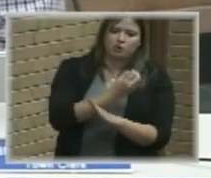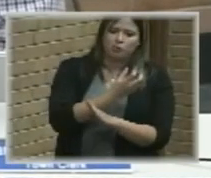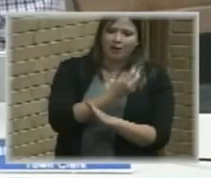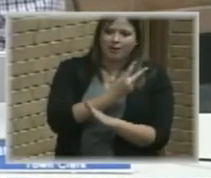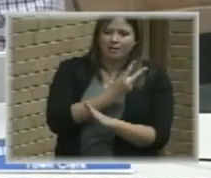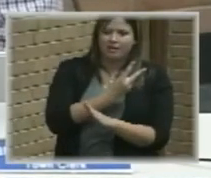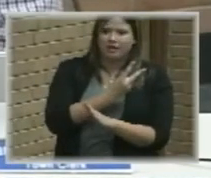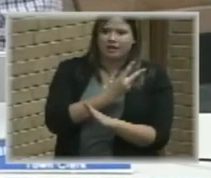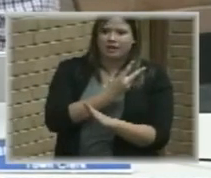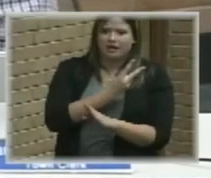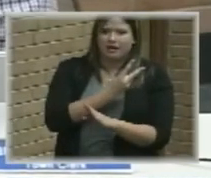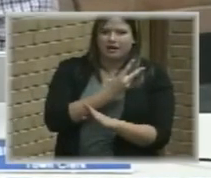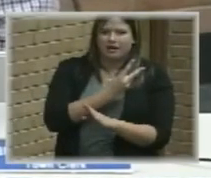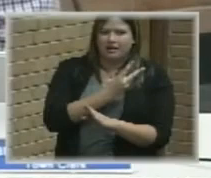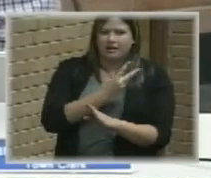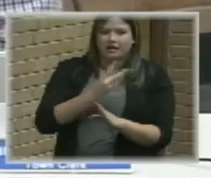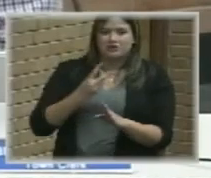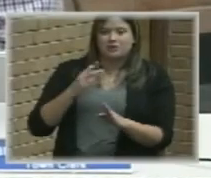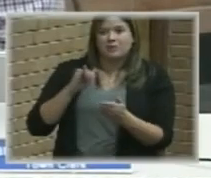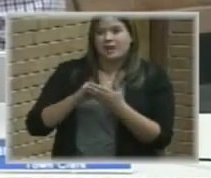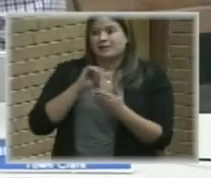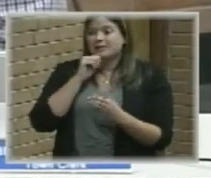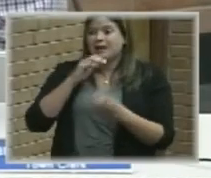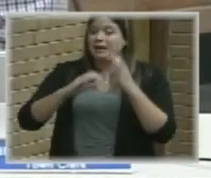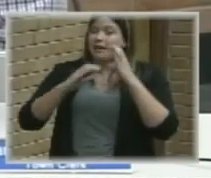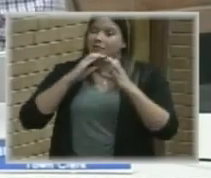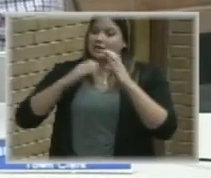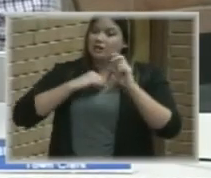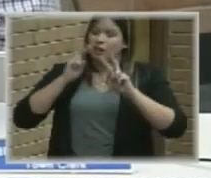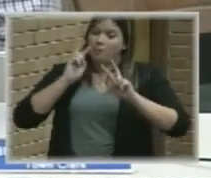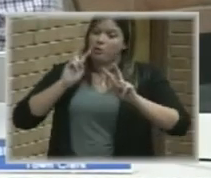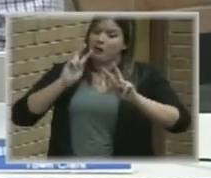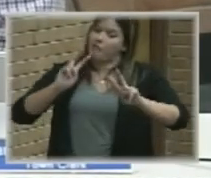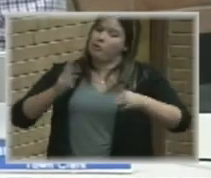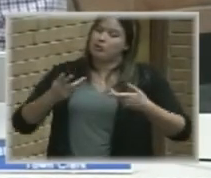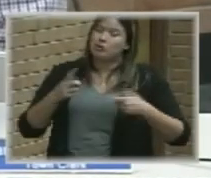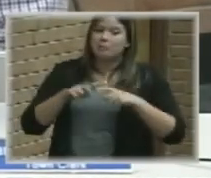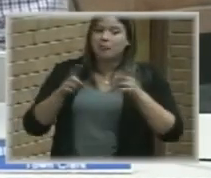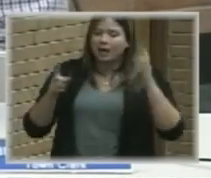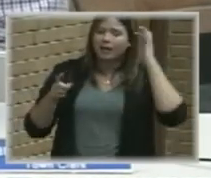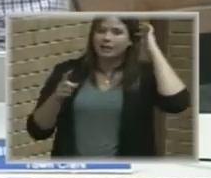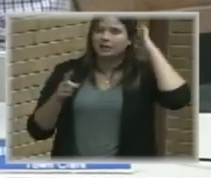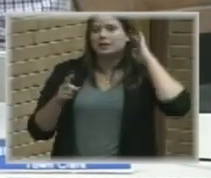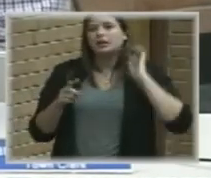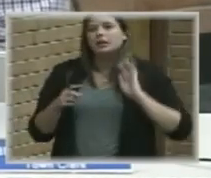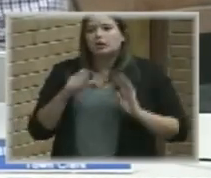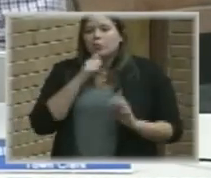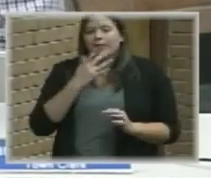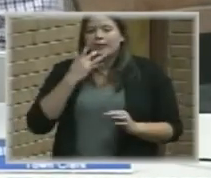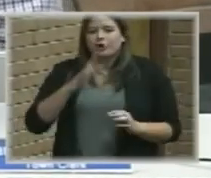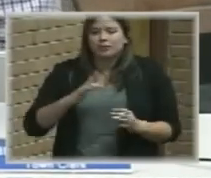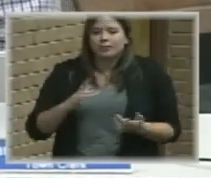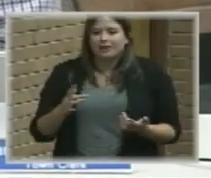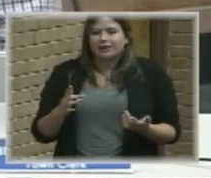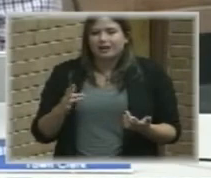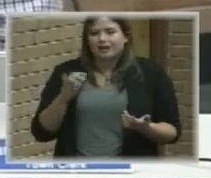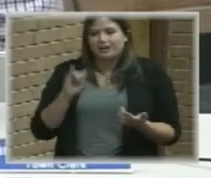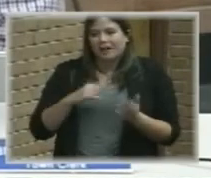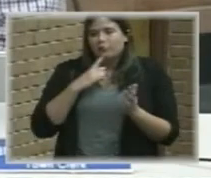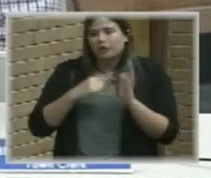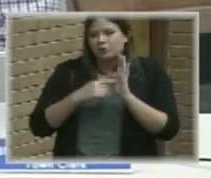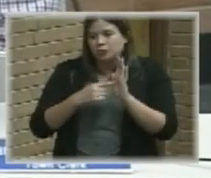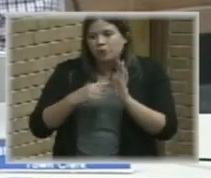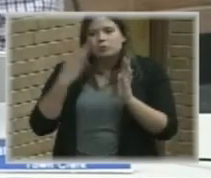I'm not a conversation I'm looking forward to, needless to say, but unfortunately, that really does illustrate